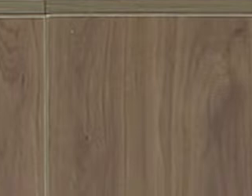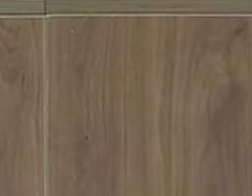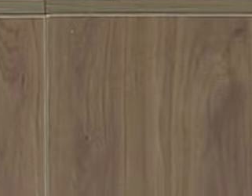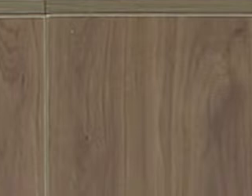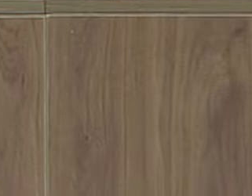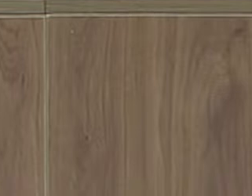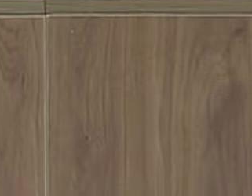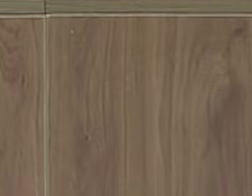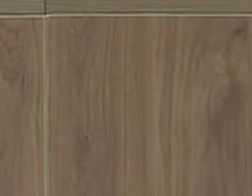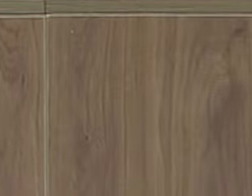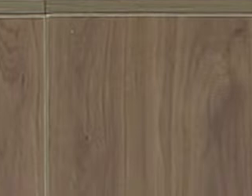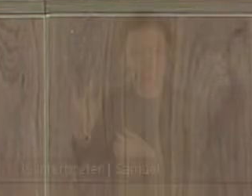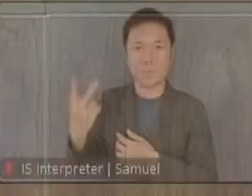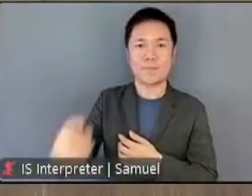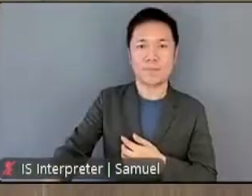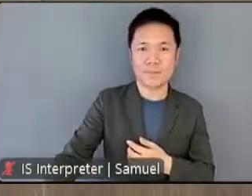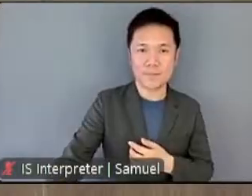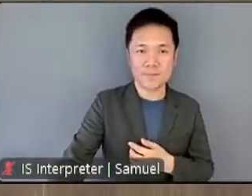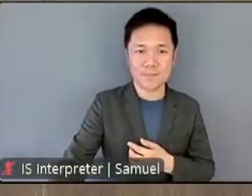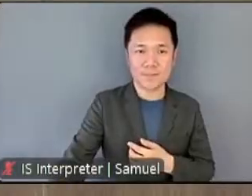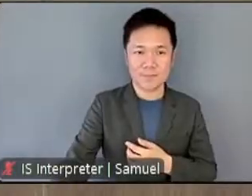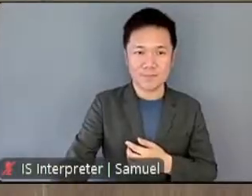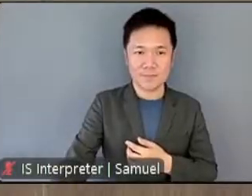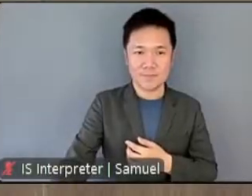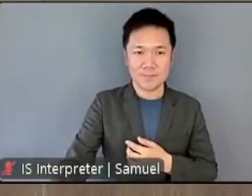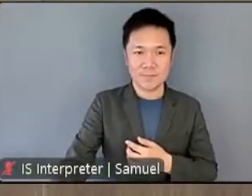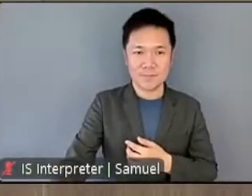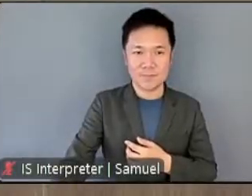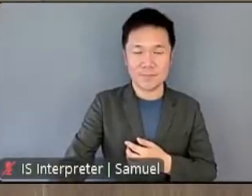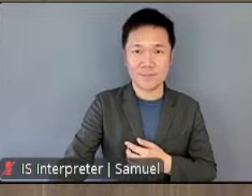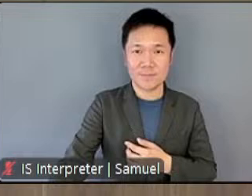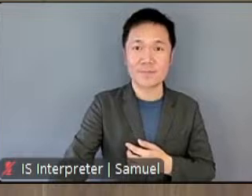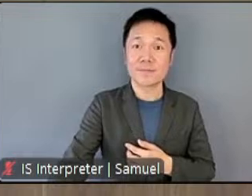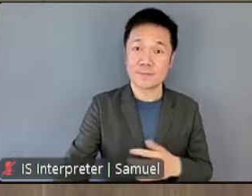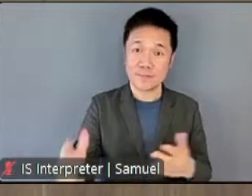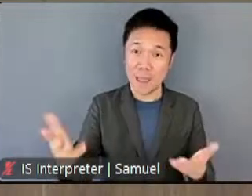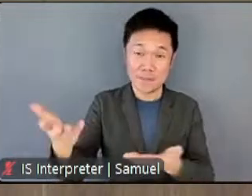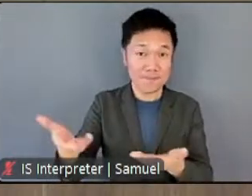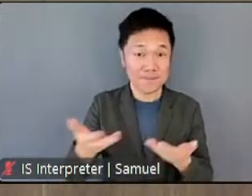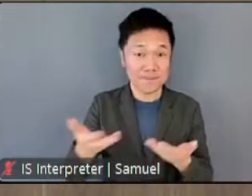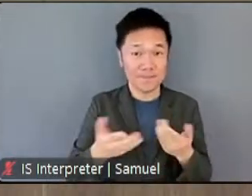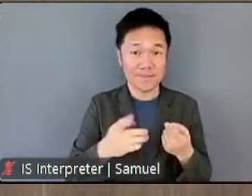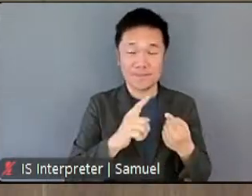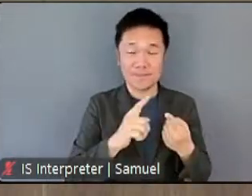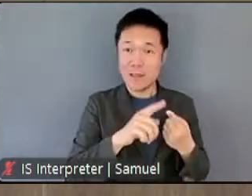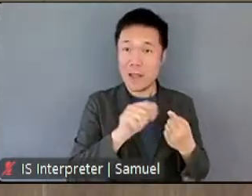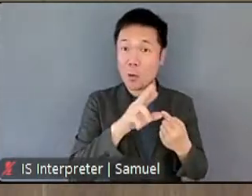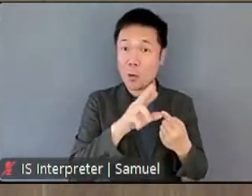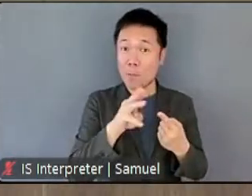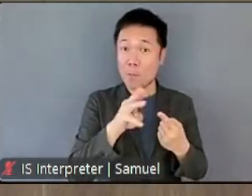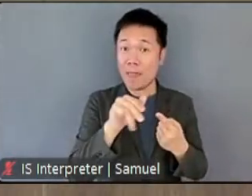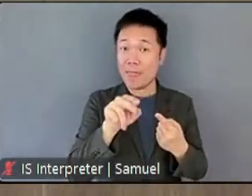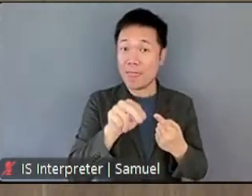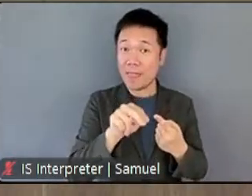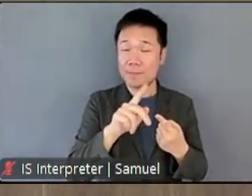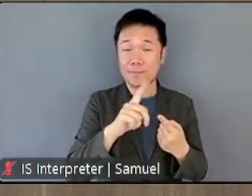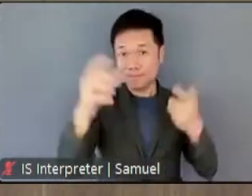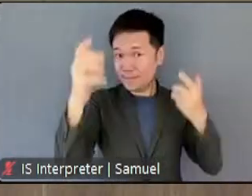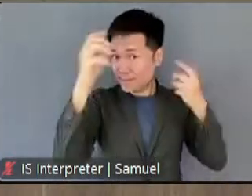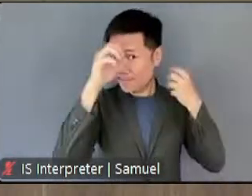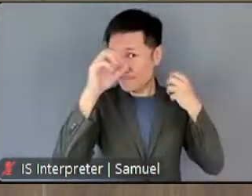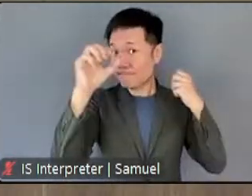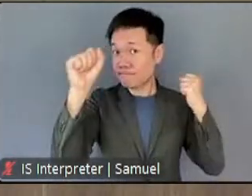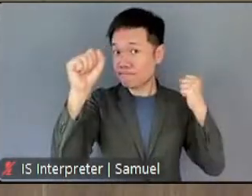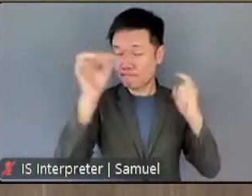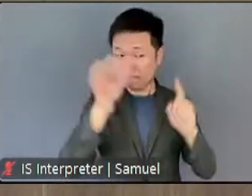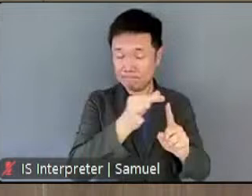ESCAP/MCDIT/L.2. May I now call on His Excellency, Mr. Arman Isatov, Ambassador